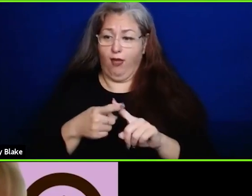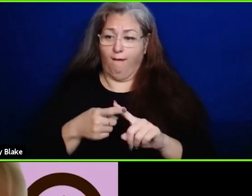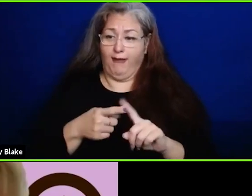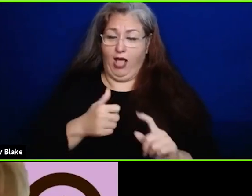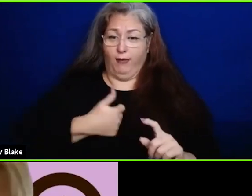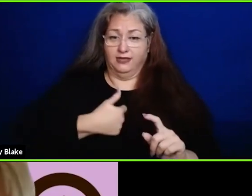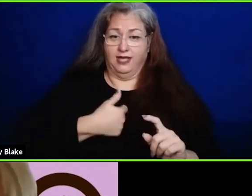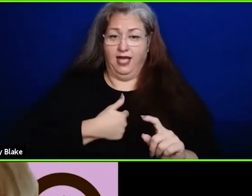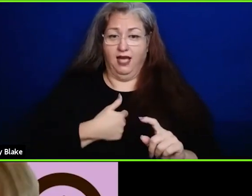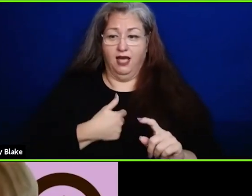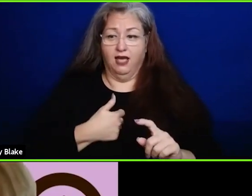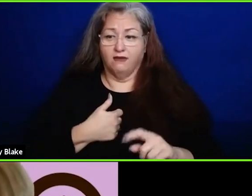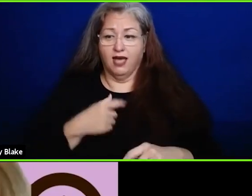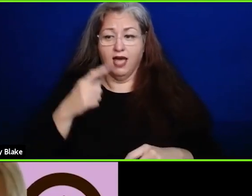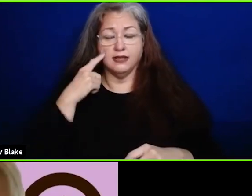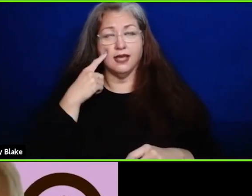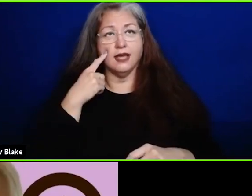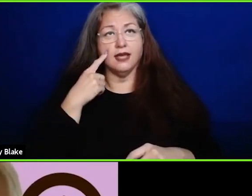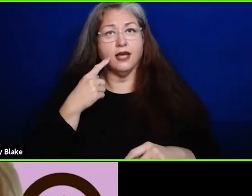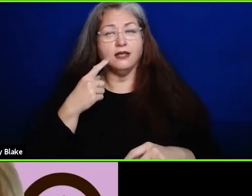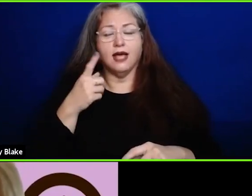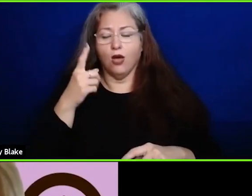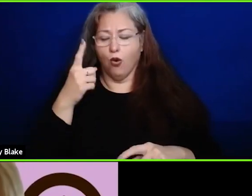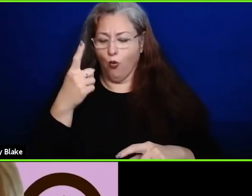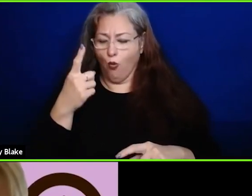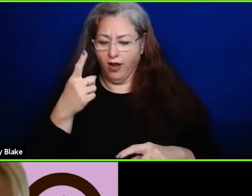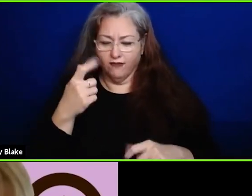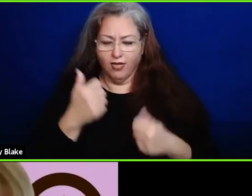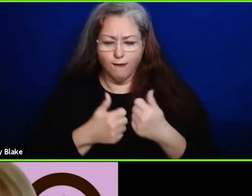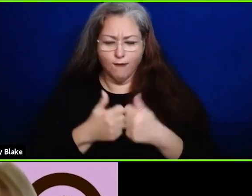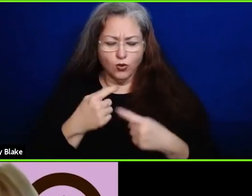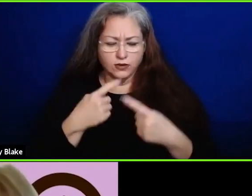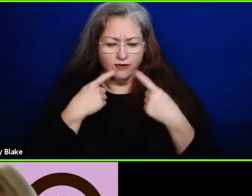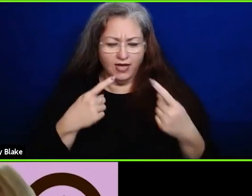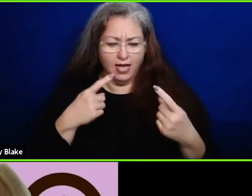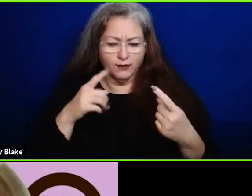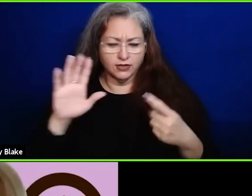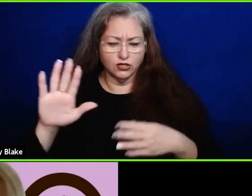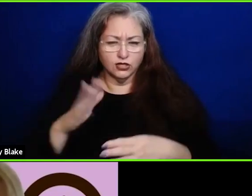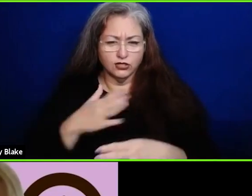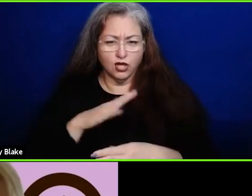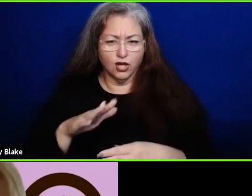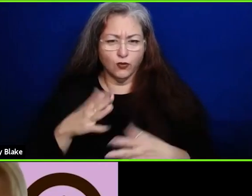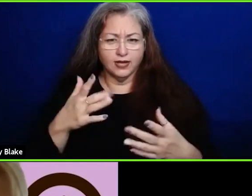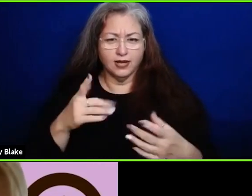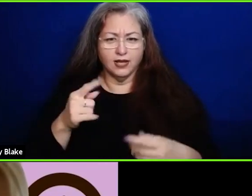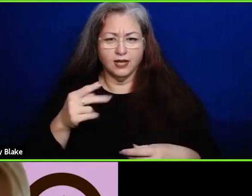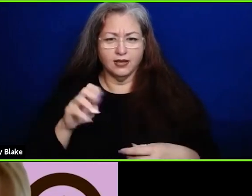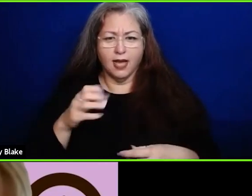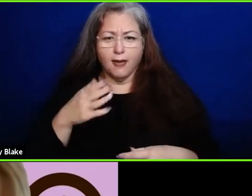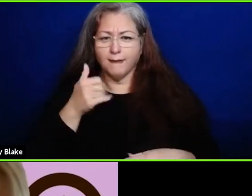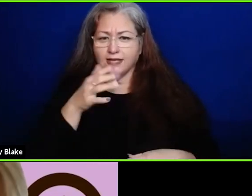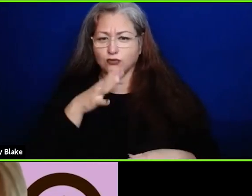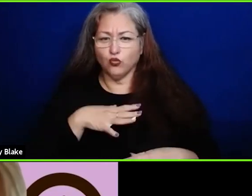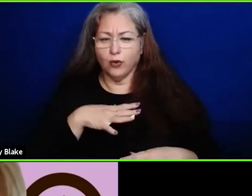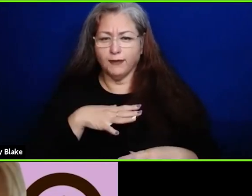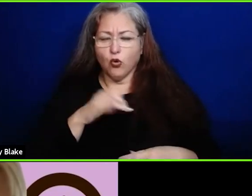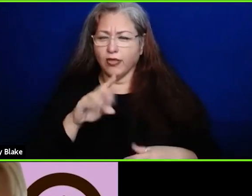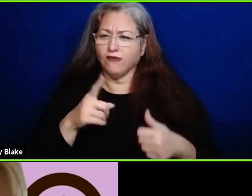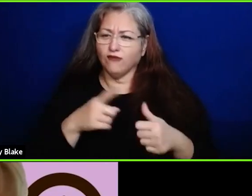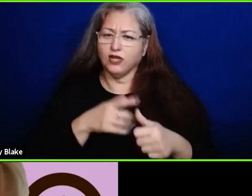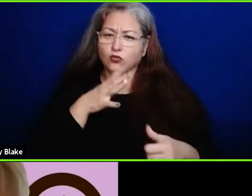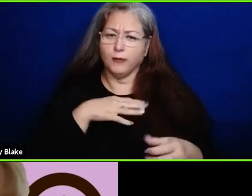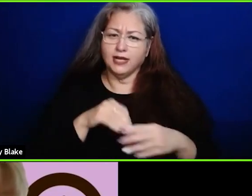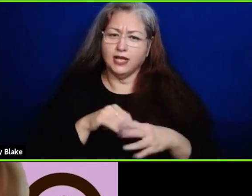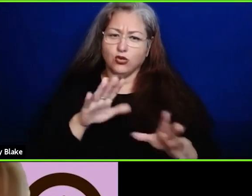really one of the most famous song is the best woman in you, the first woman in your